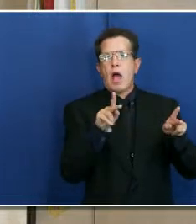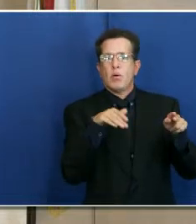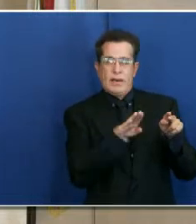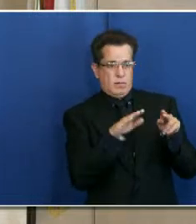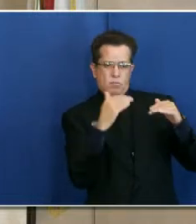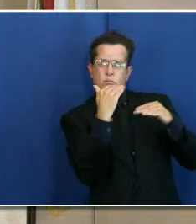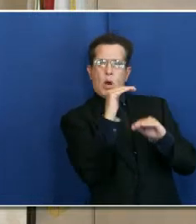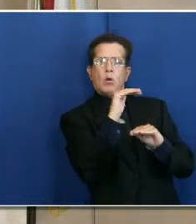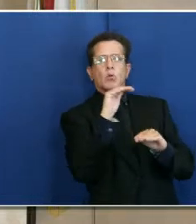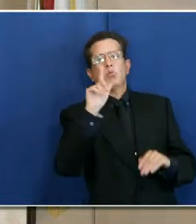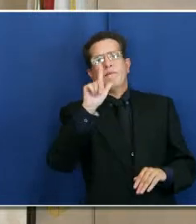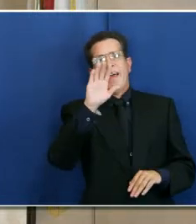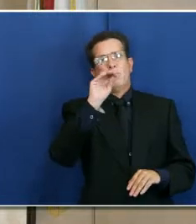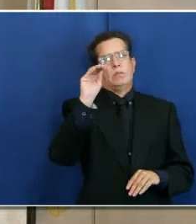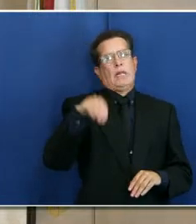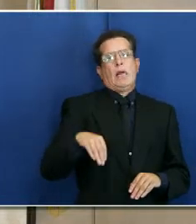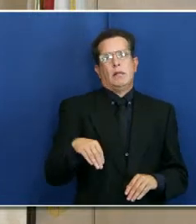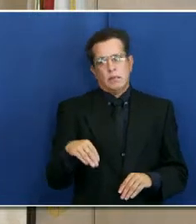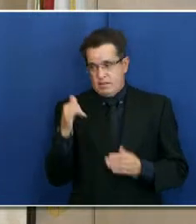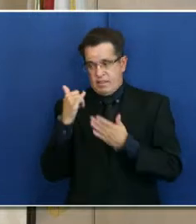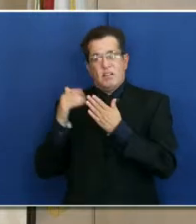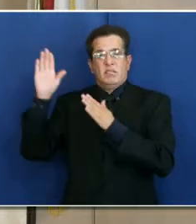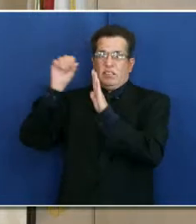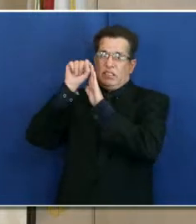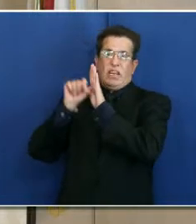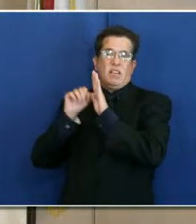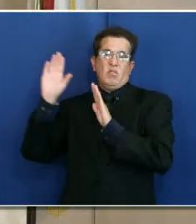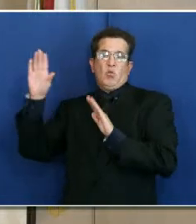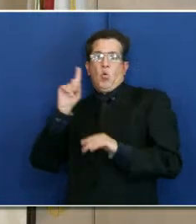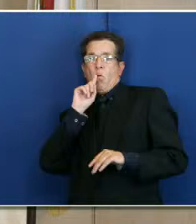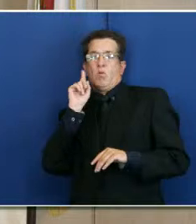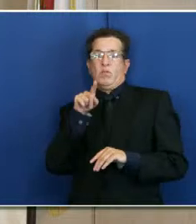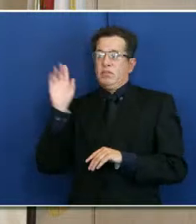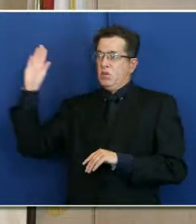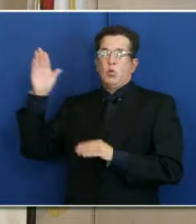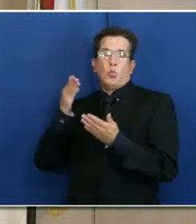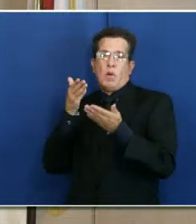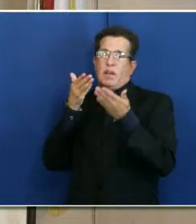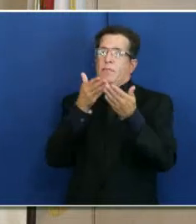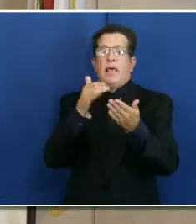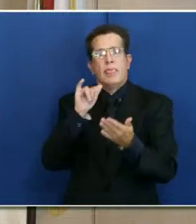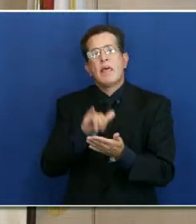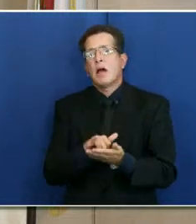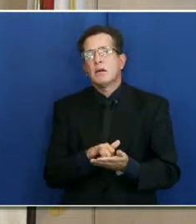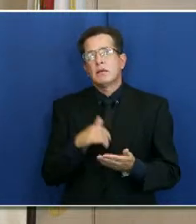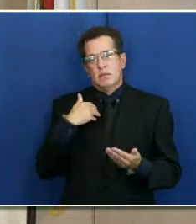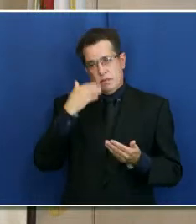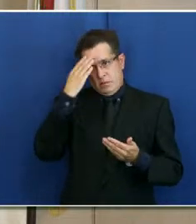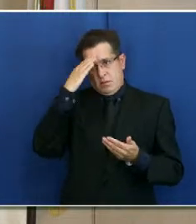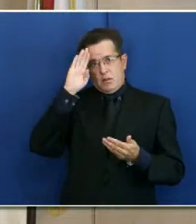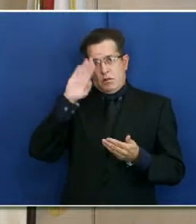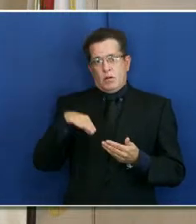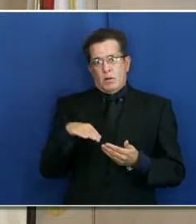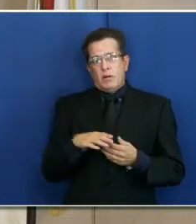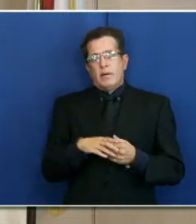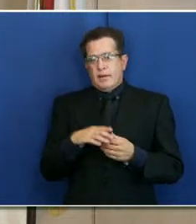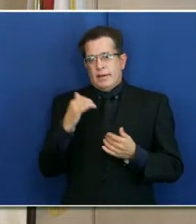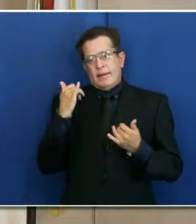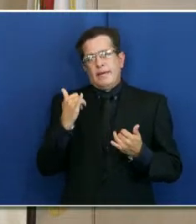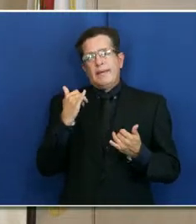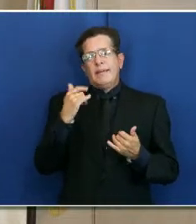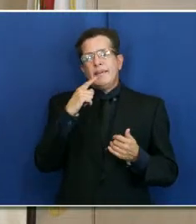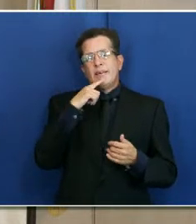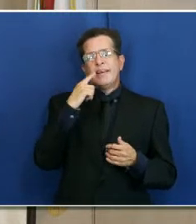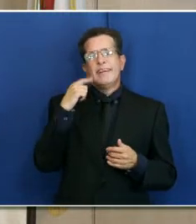That is what the state is currently recommending. And again, we all know what the definition of insanity is, and